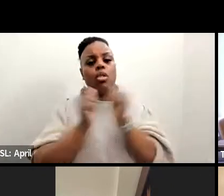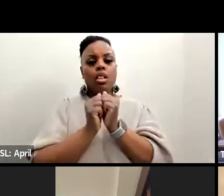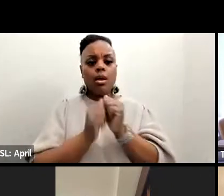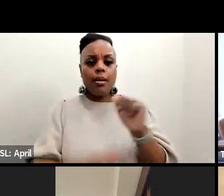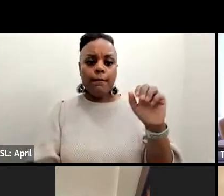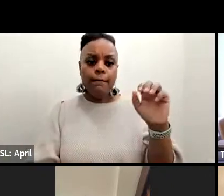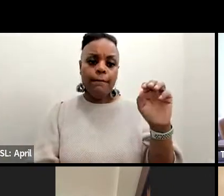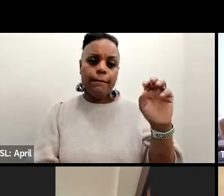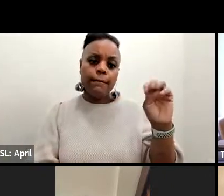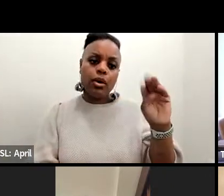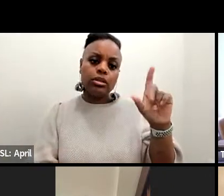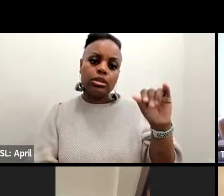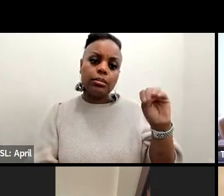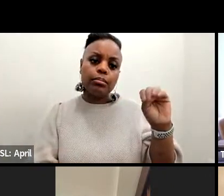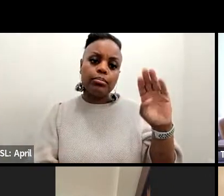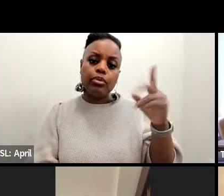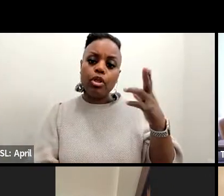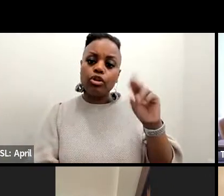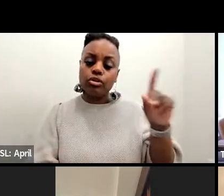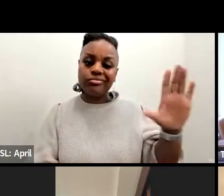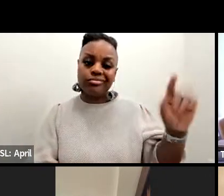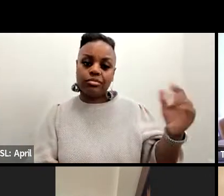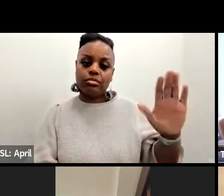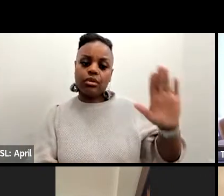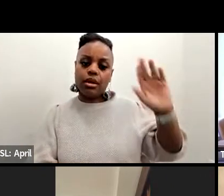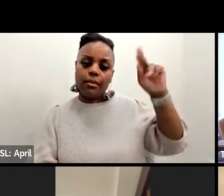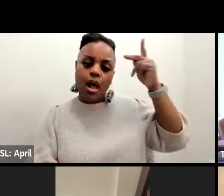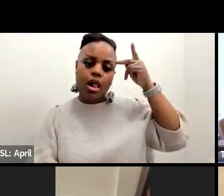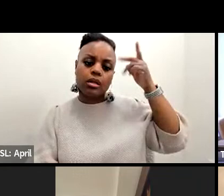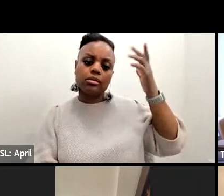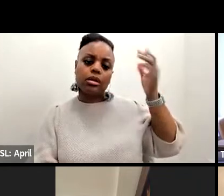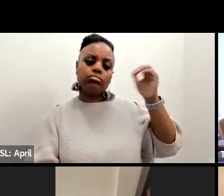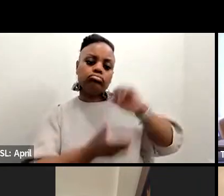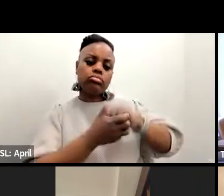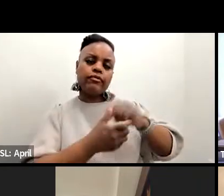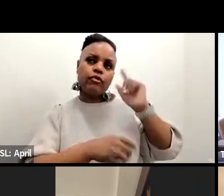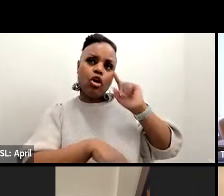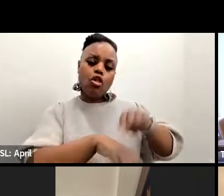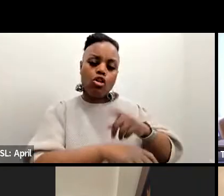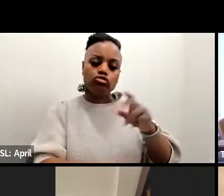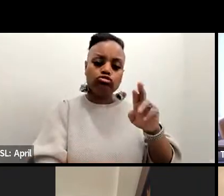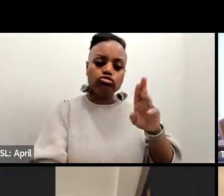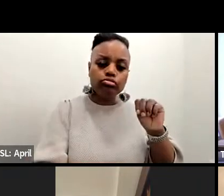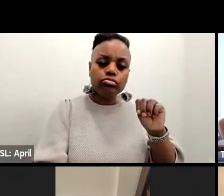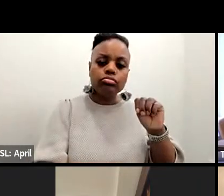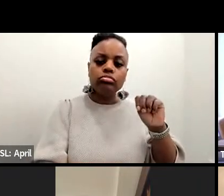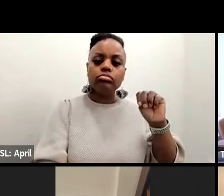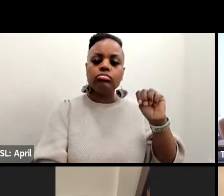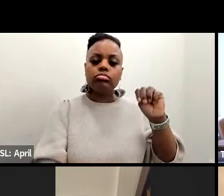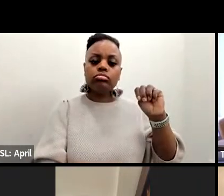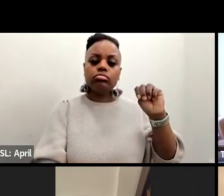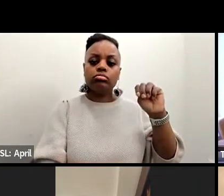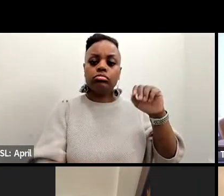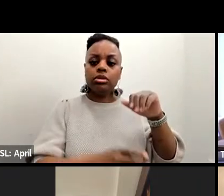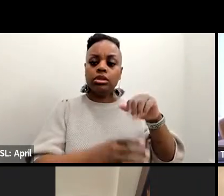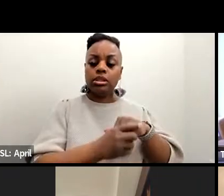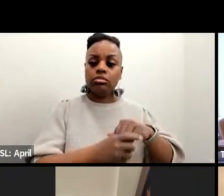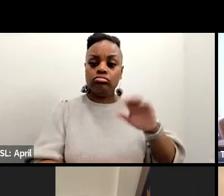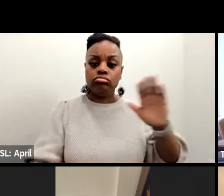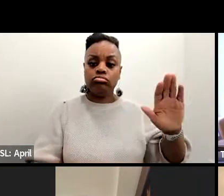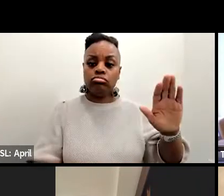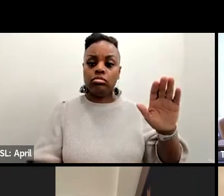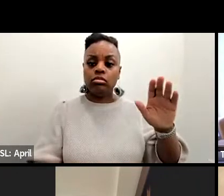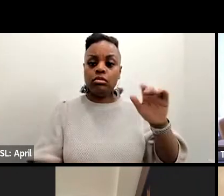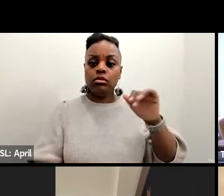politics, right, that incorporates Islam in some way, that seems to not be going away either. So eliminating the organization wouldn't